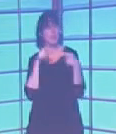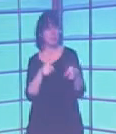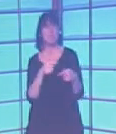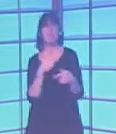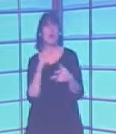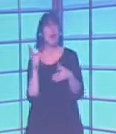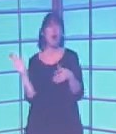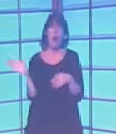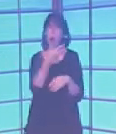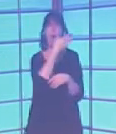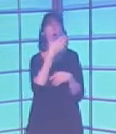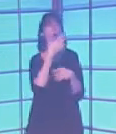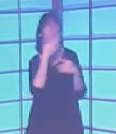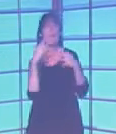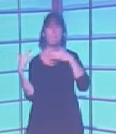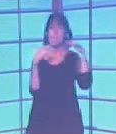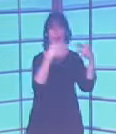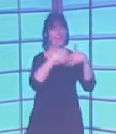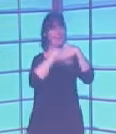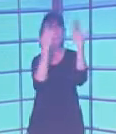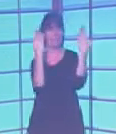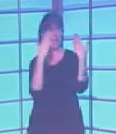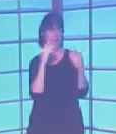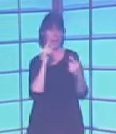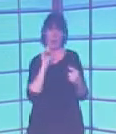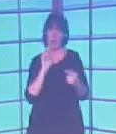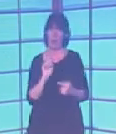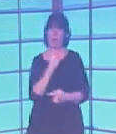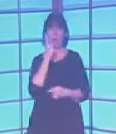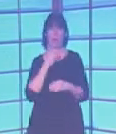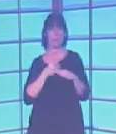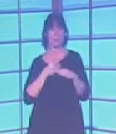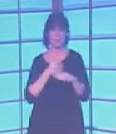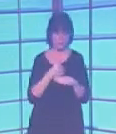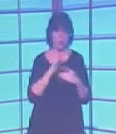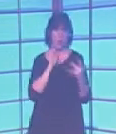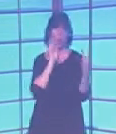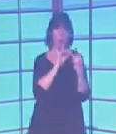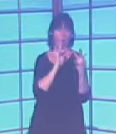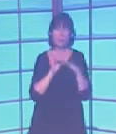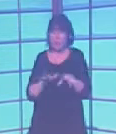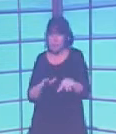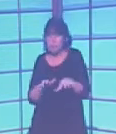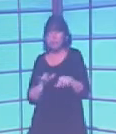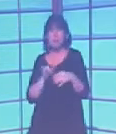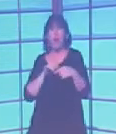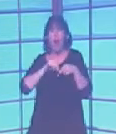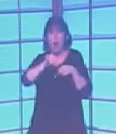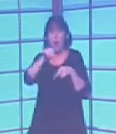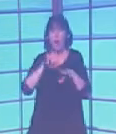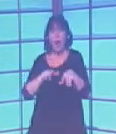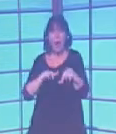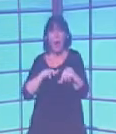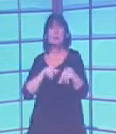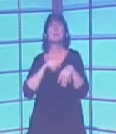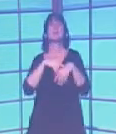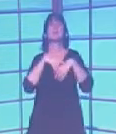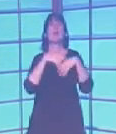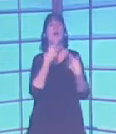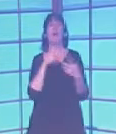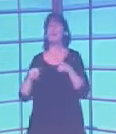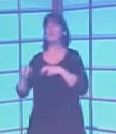aspects of the match day experience, right from the first point of contact, either online or via a ticket office, travel to and around the